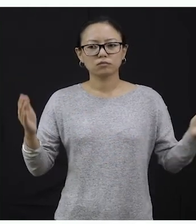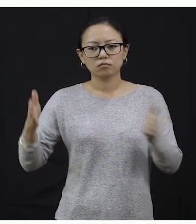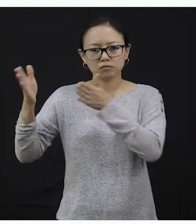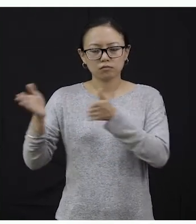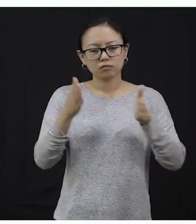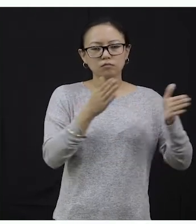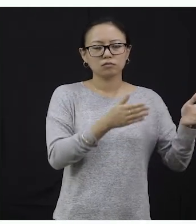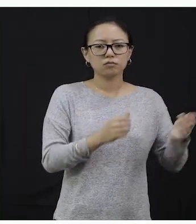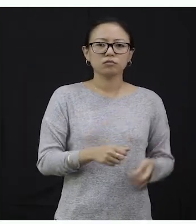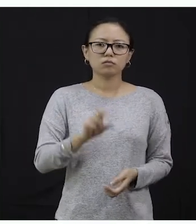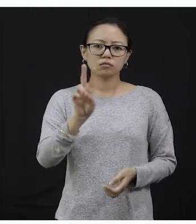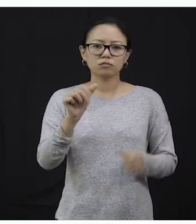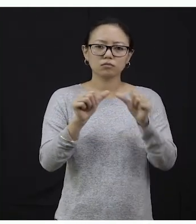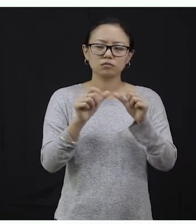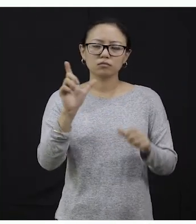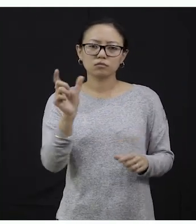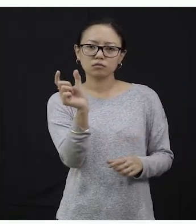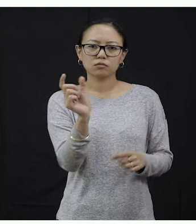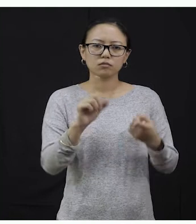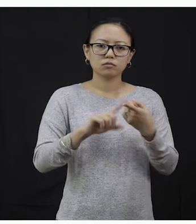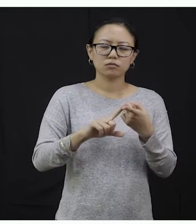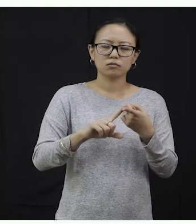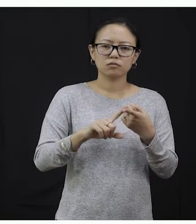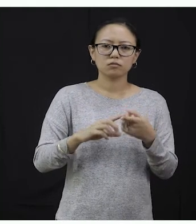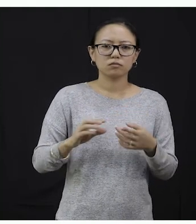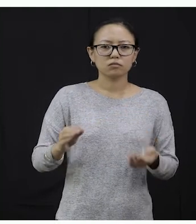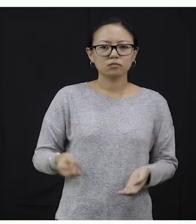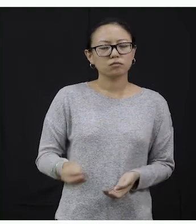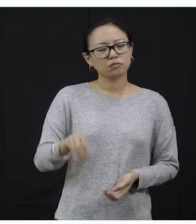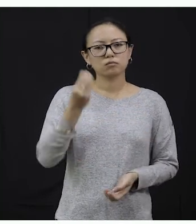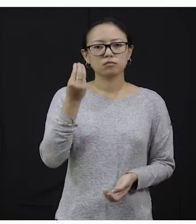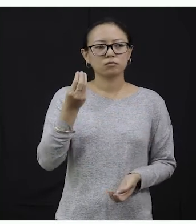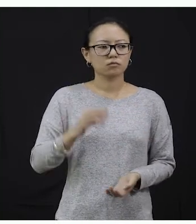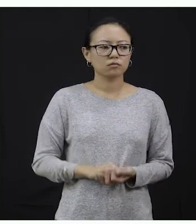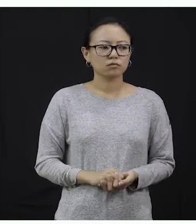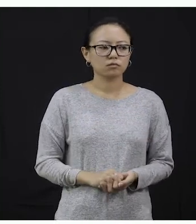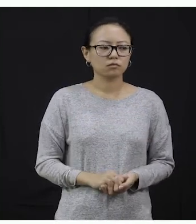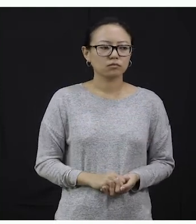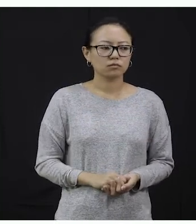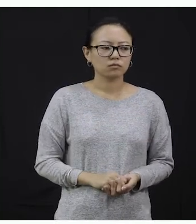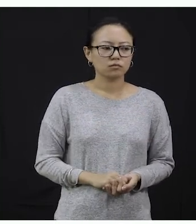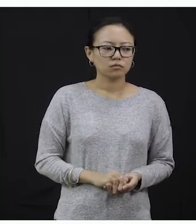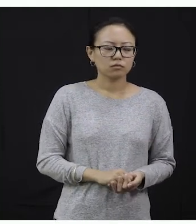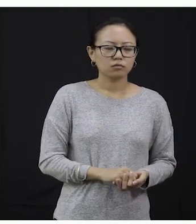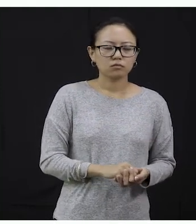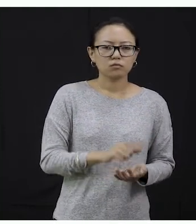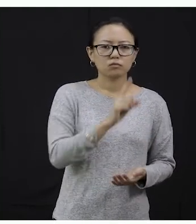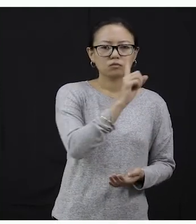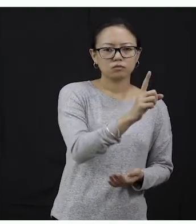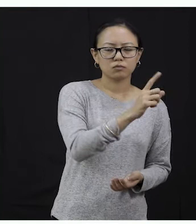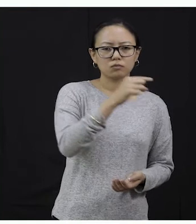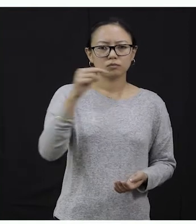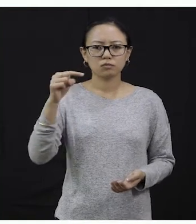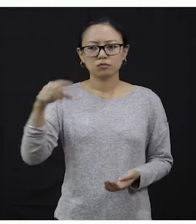another example here, 1 to 9. 1, 2, 3, 4, 5, 6, 7, 8, and 9. All these